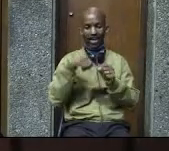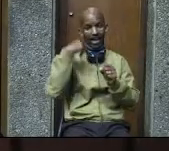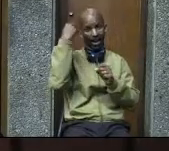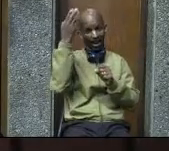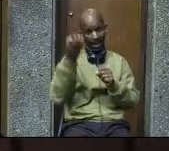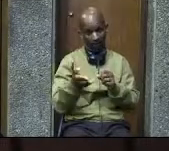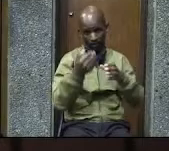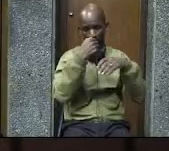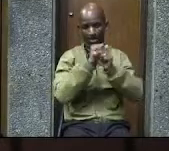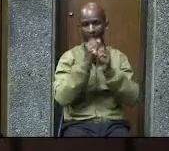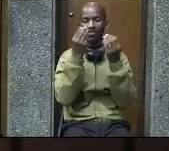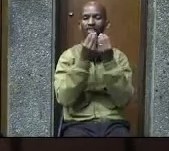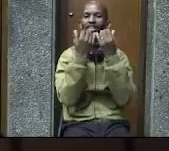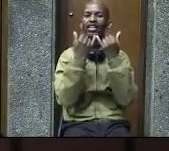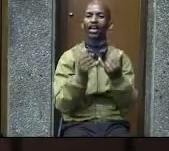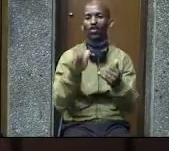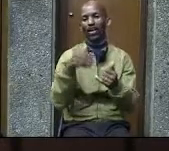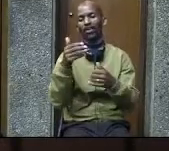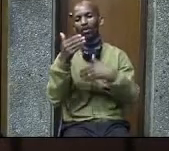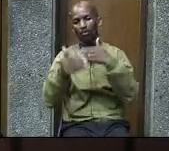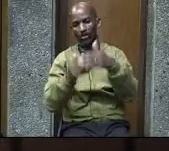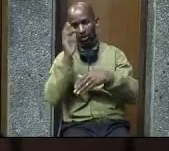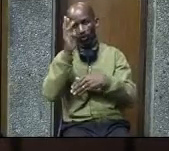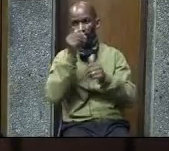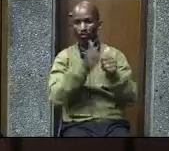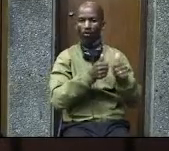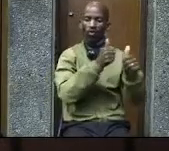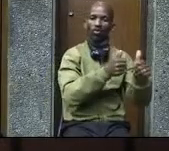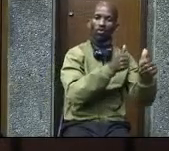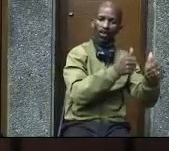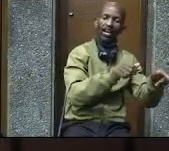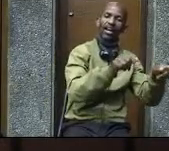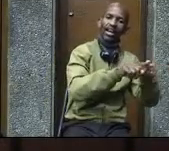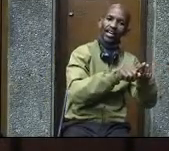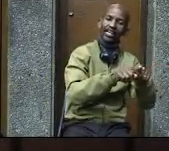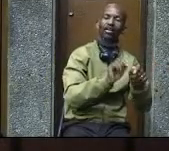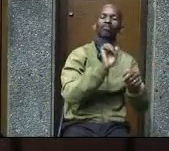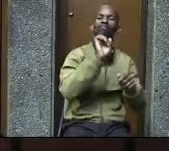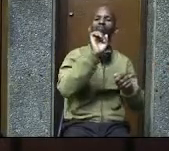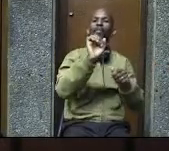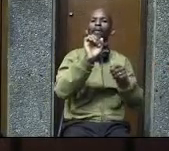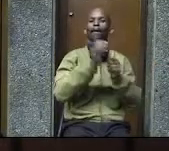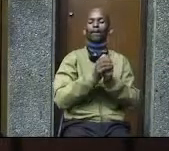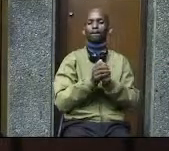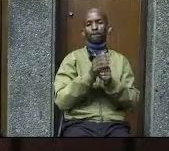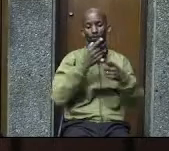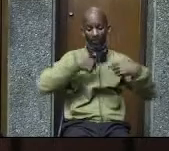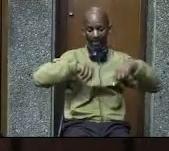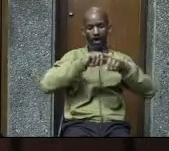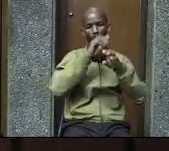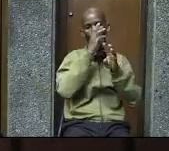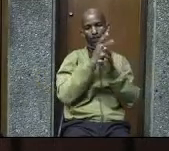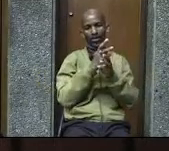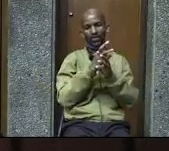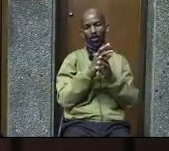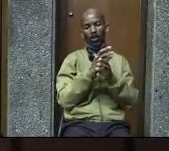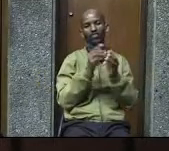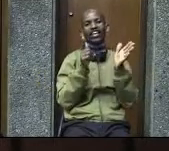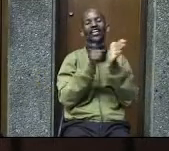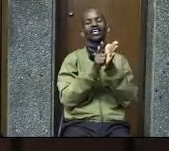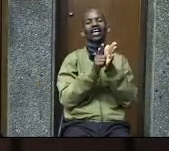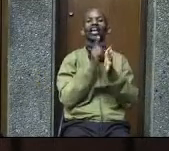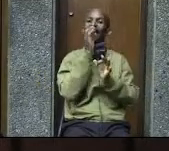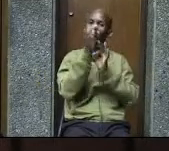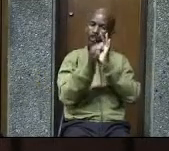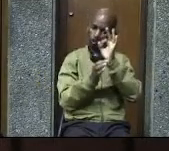being consolidated, then the other processes will follow. Jwalo ka hane me wa rona wa legal ya na hlalosa